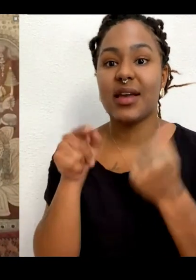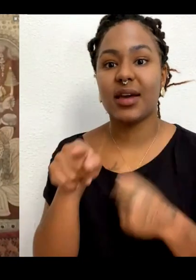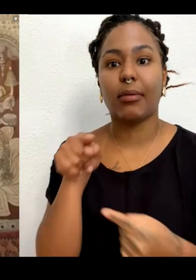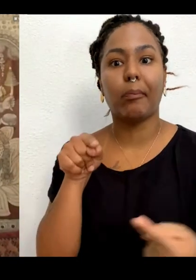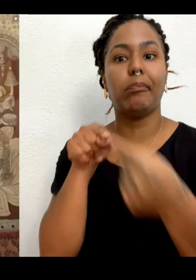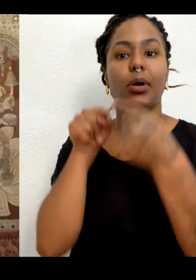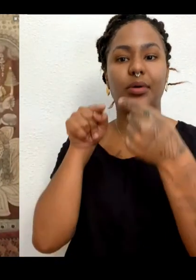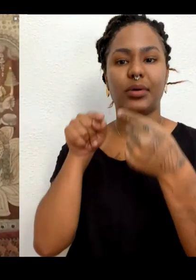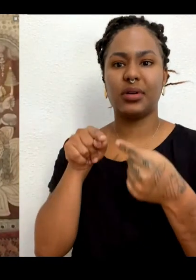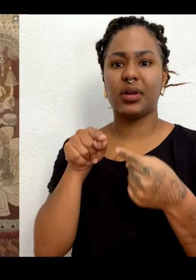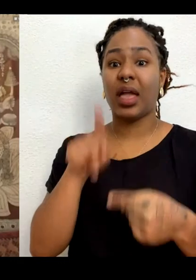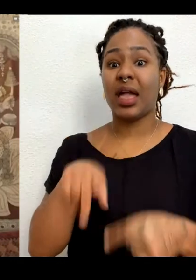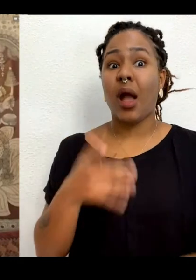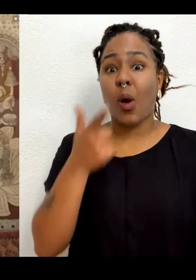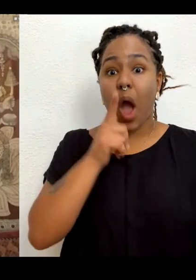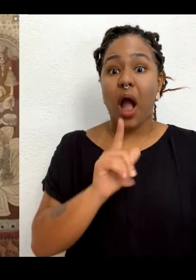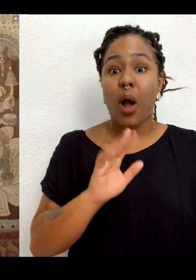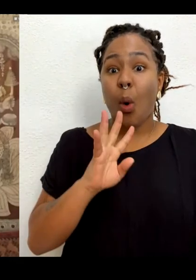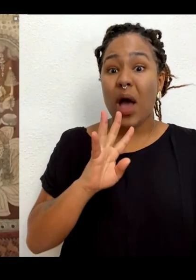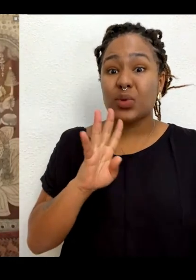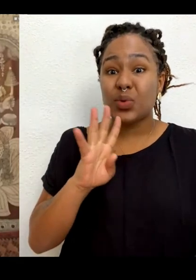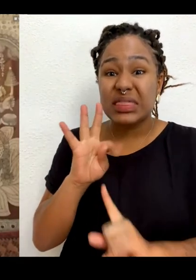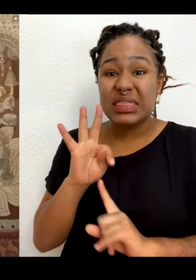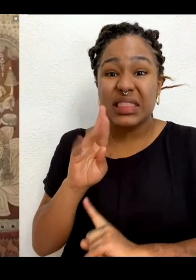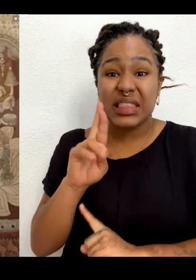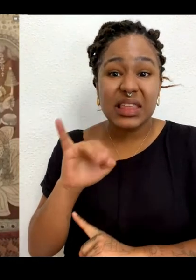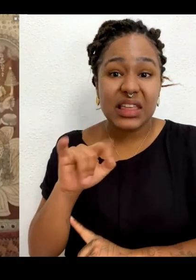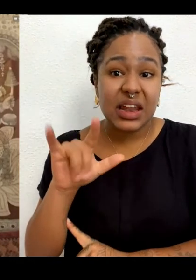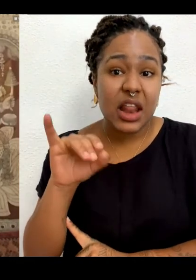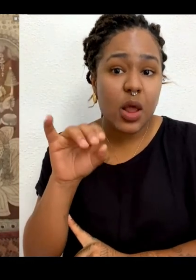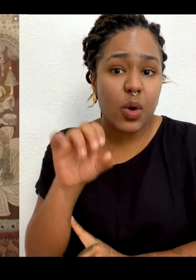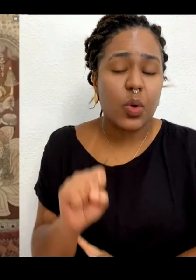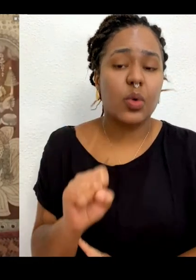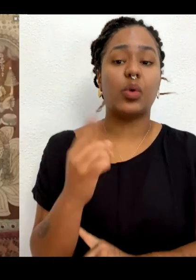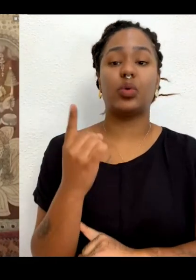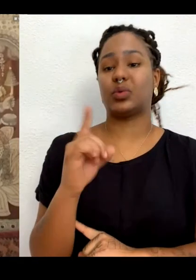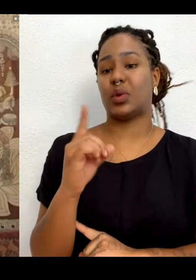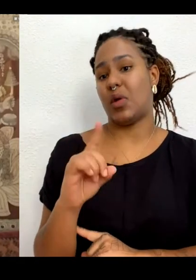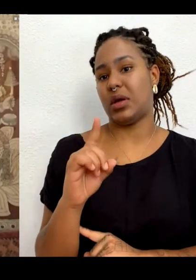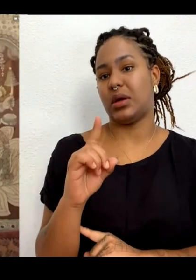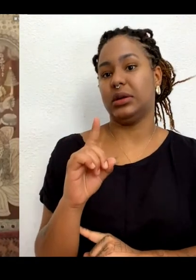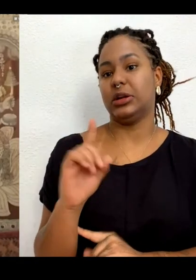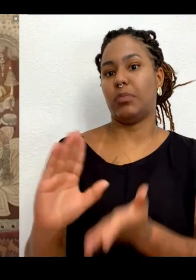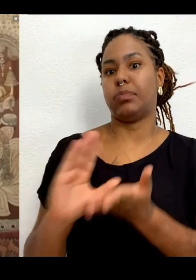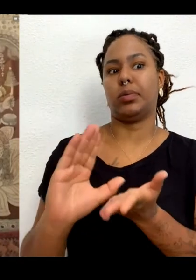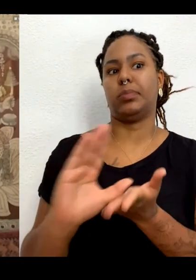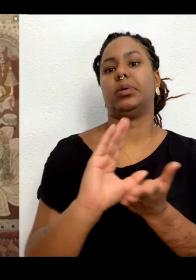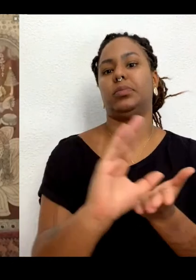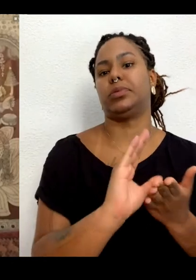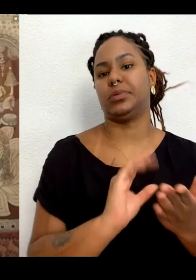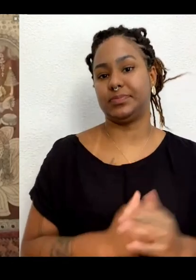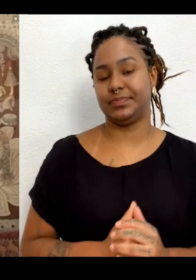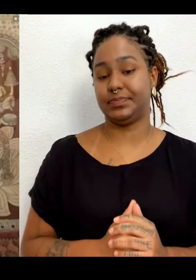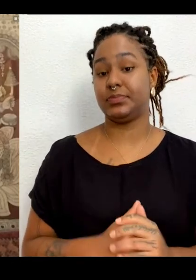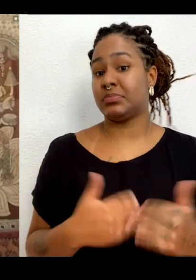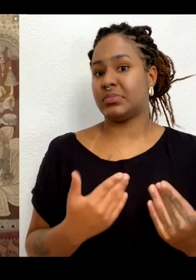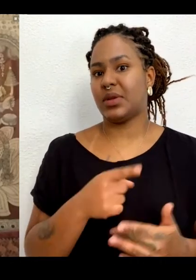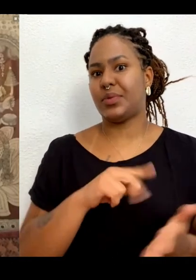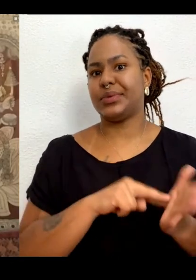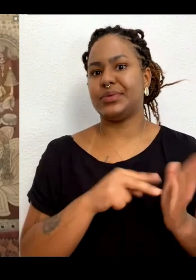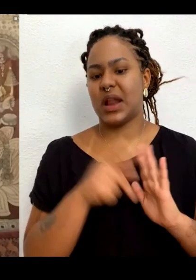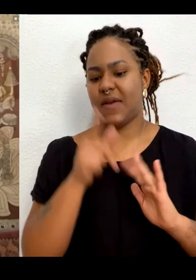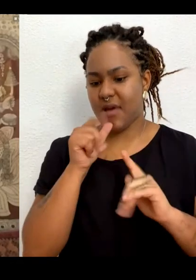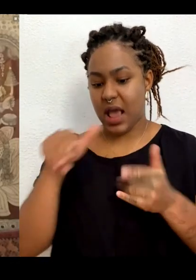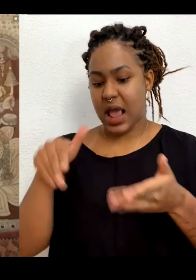does not mean the rivers will have more water and cleaner water that does not mean the Amazon will be protected that does not mean the air